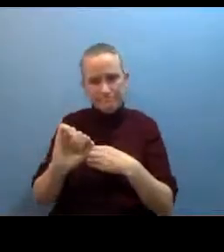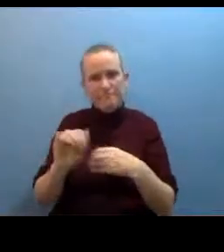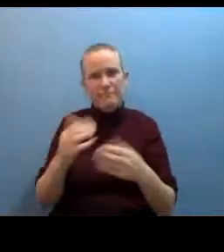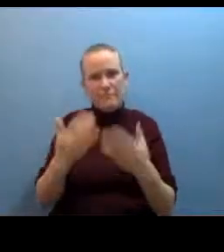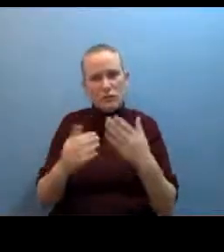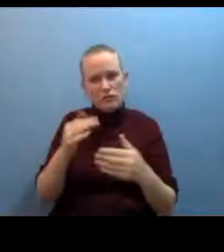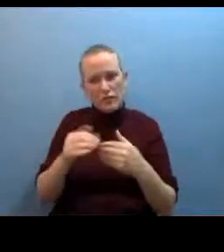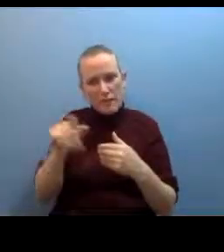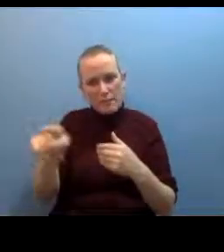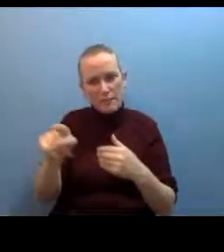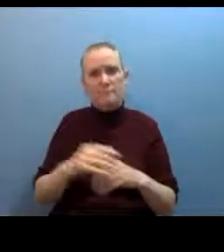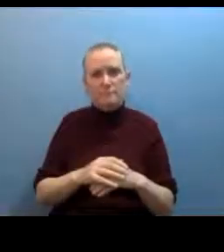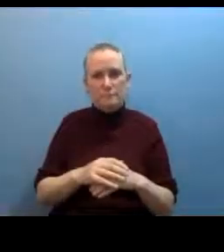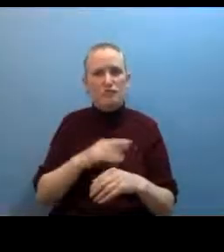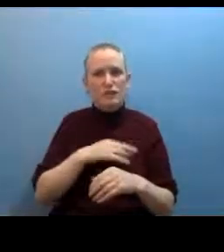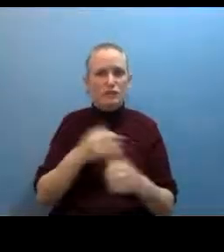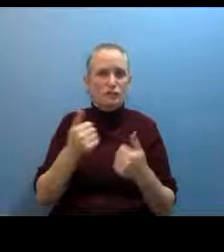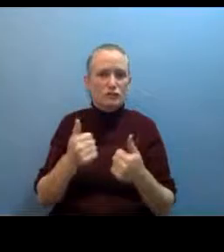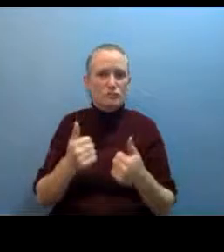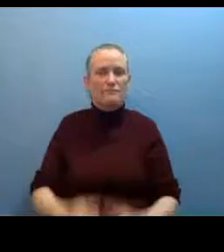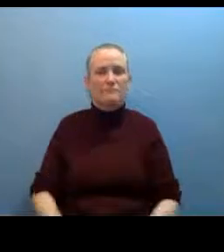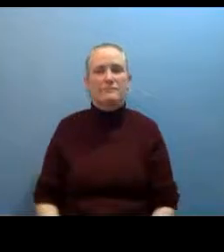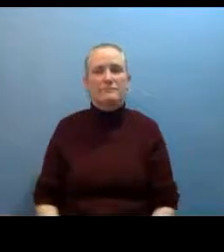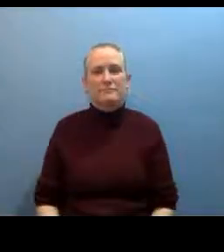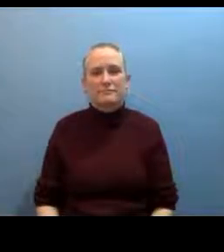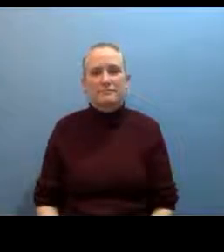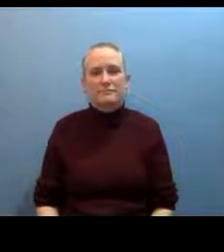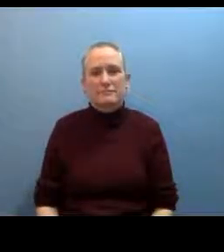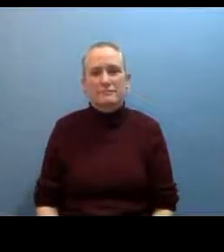them is a really good thing to do.